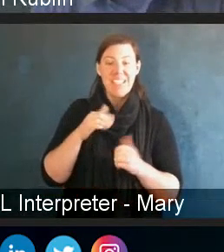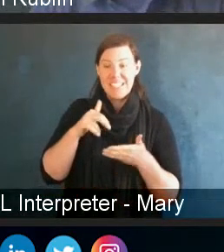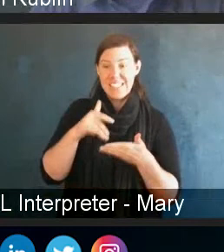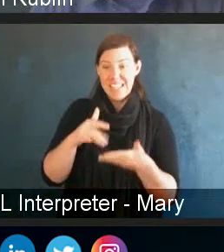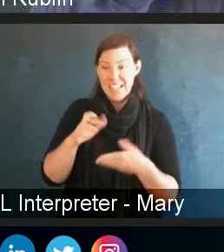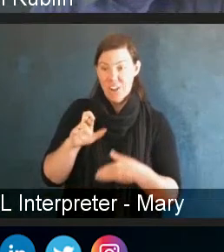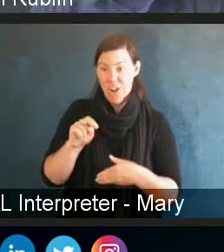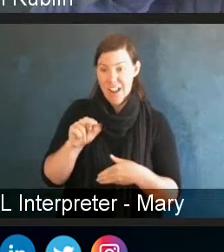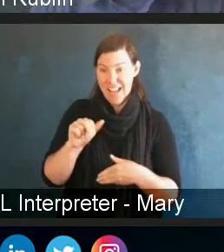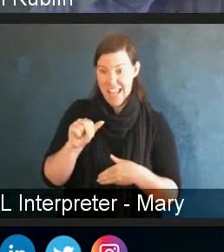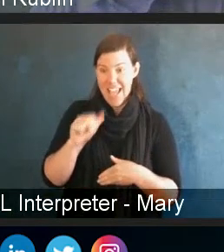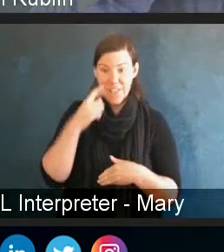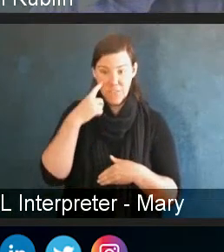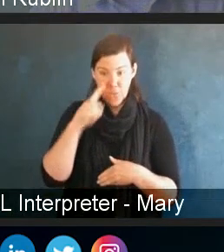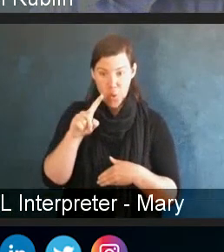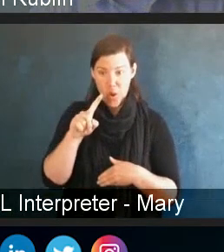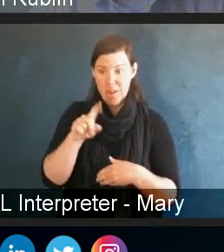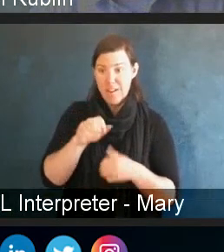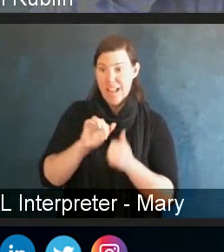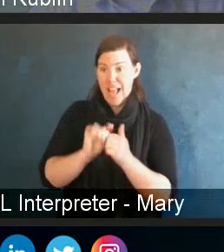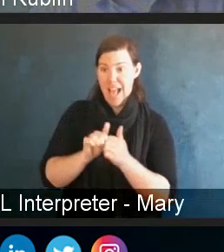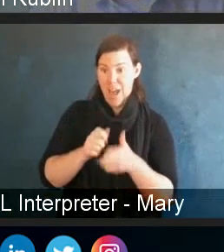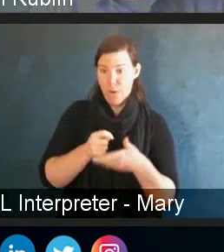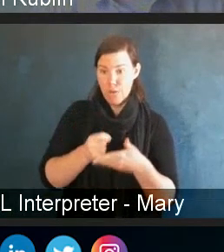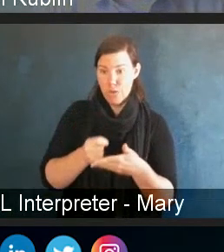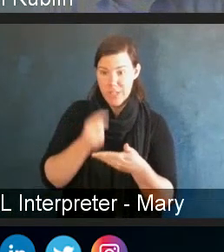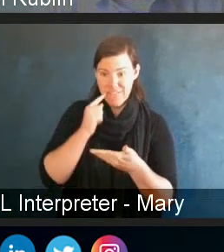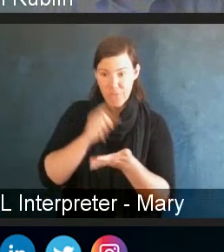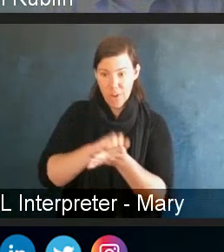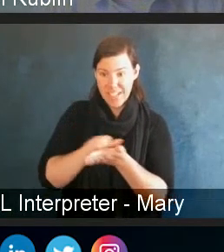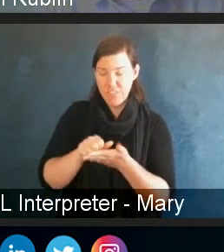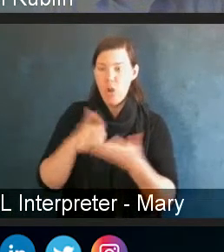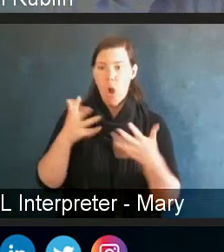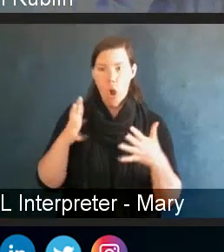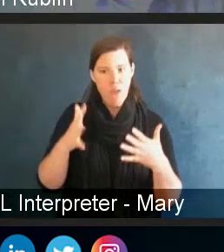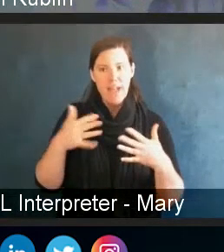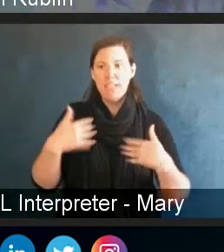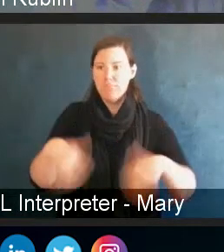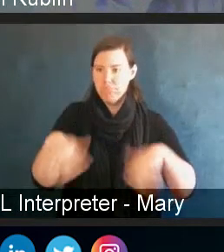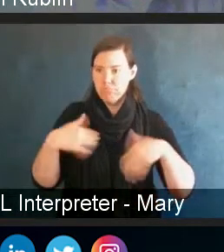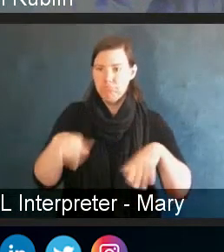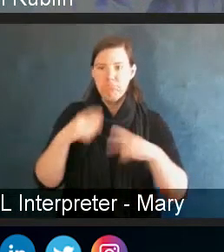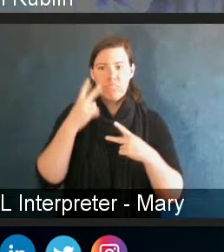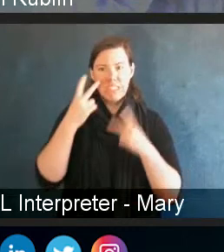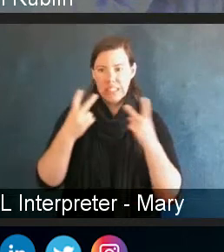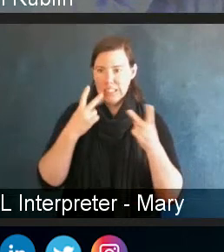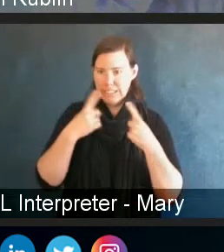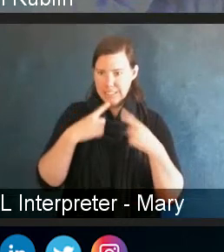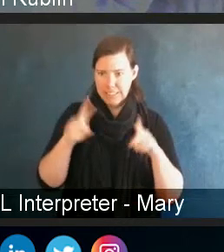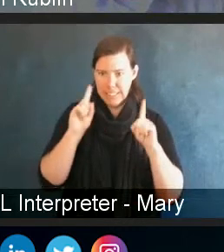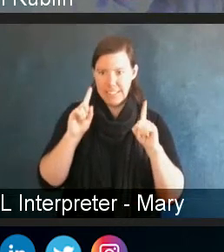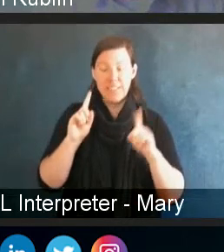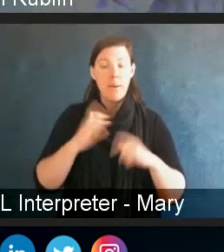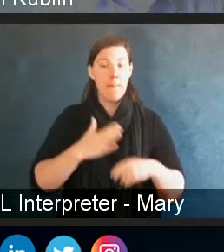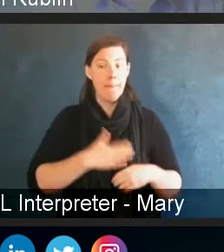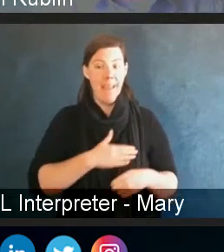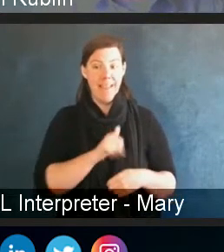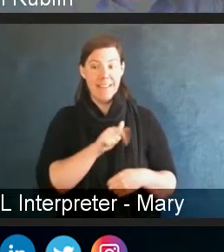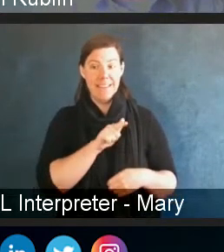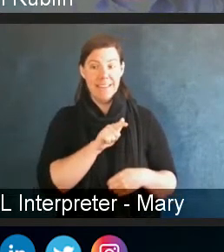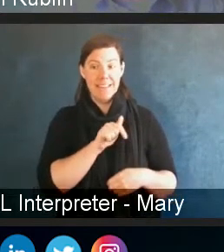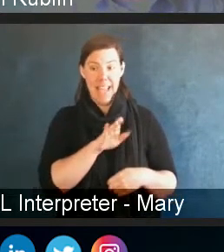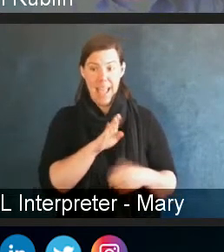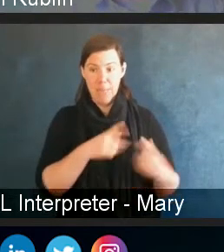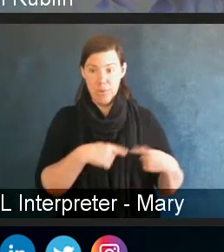incredibly fruitful. So in one example, my lab has been working on developing ways to create new therapies for people with